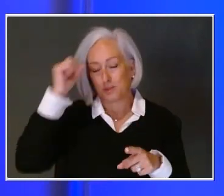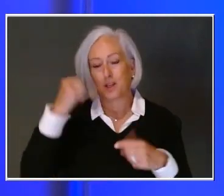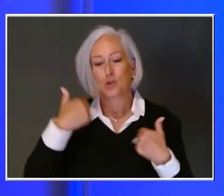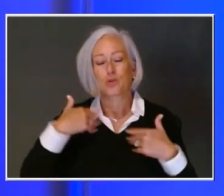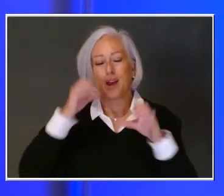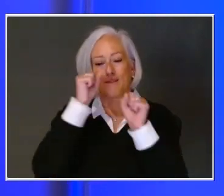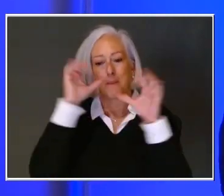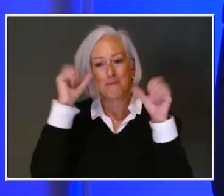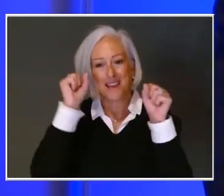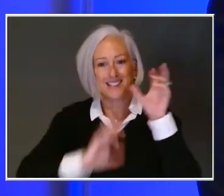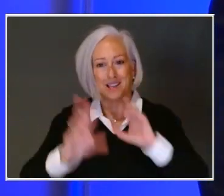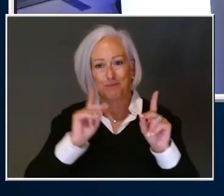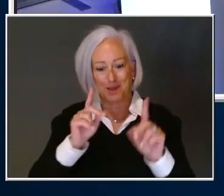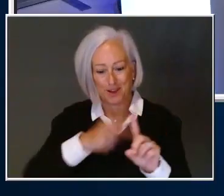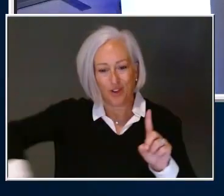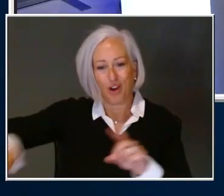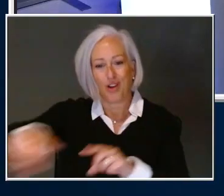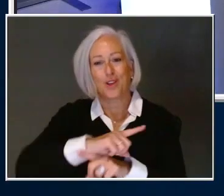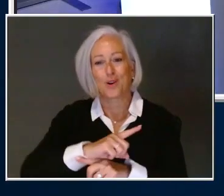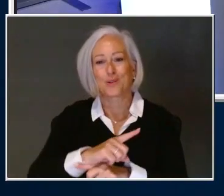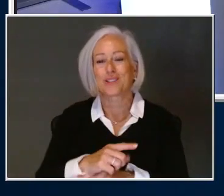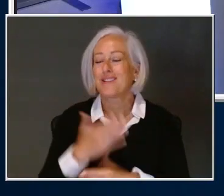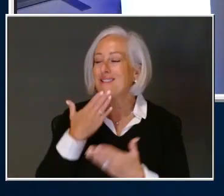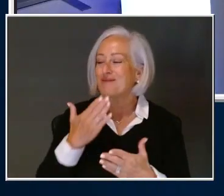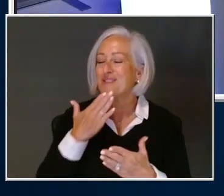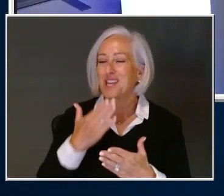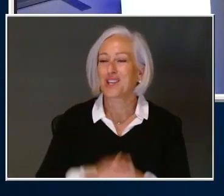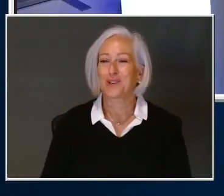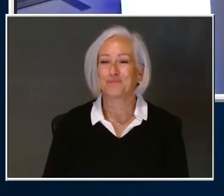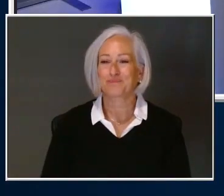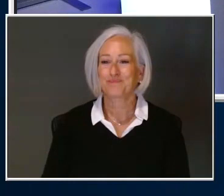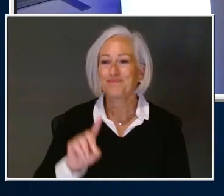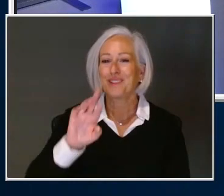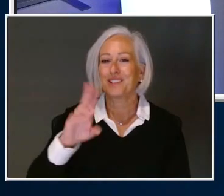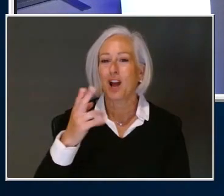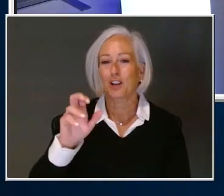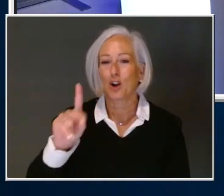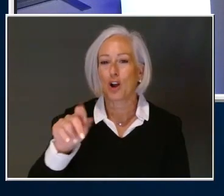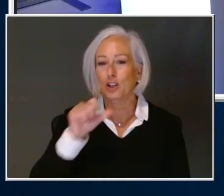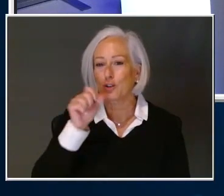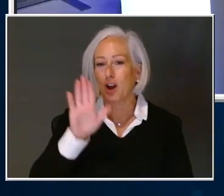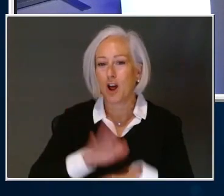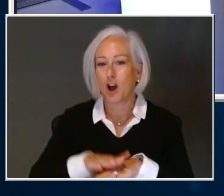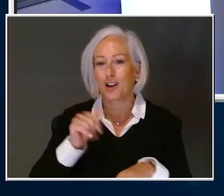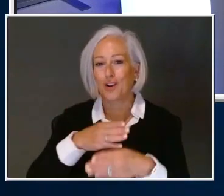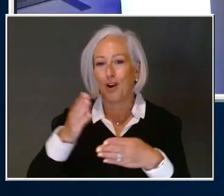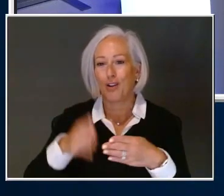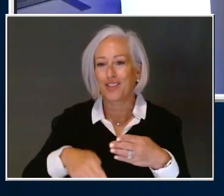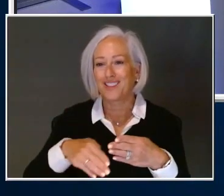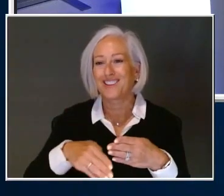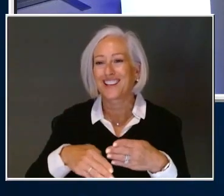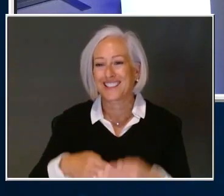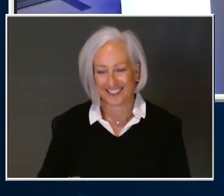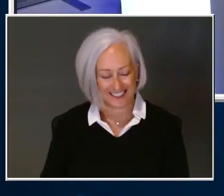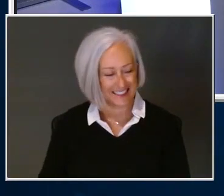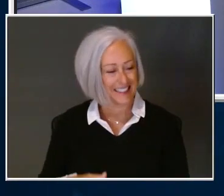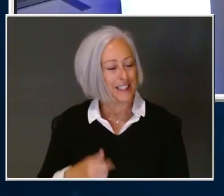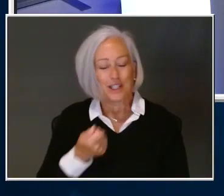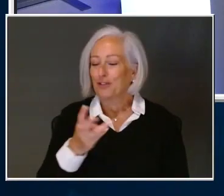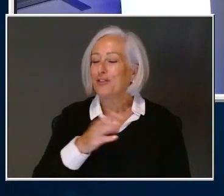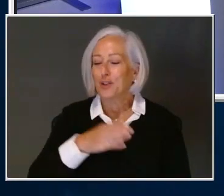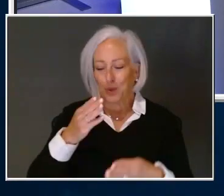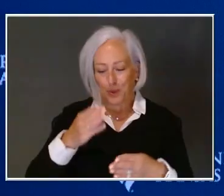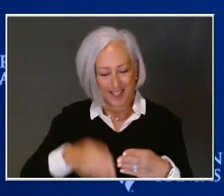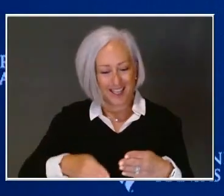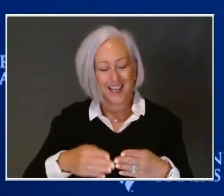you for being with us, and all you do as well. All right, Dr. Hawkins, and you're not on call this weekend or anything, are you? You're free and clear? No, free. A couple weeks from now I will be. But Okay, I think